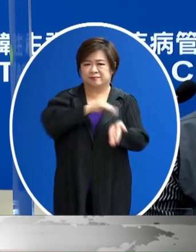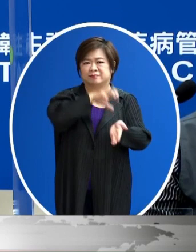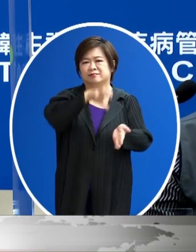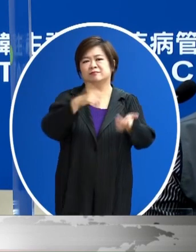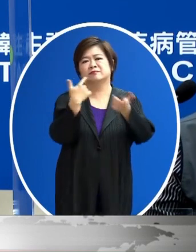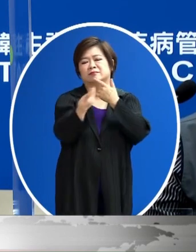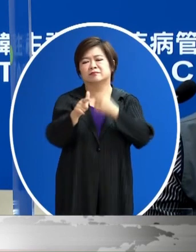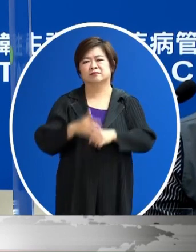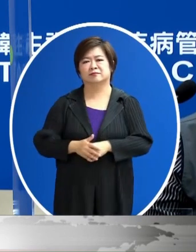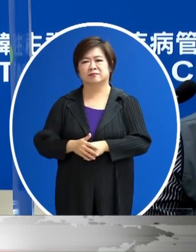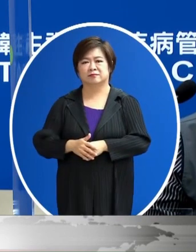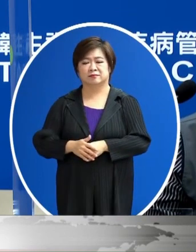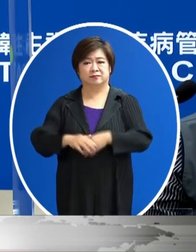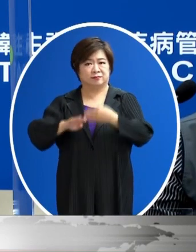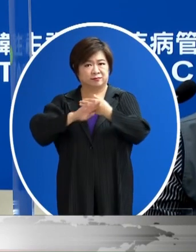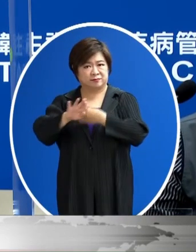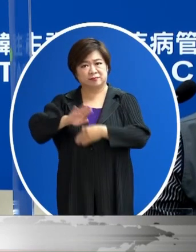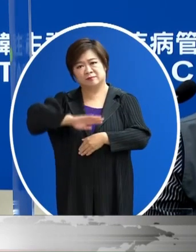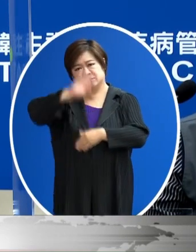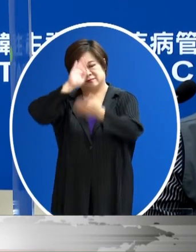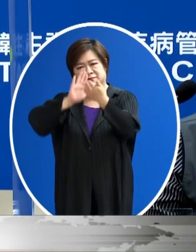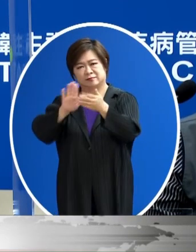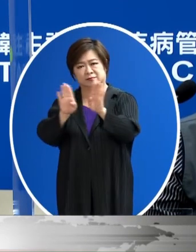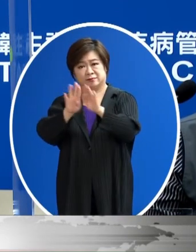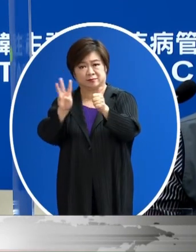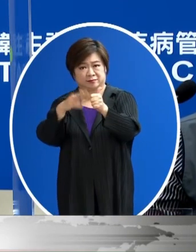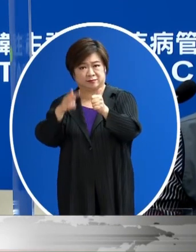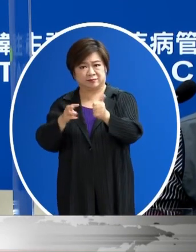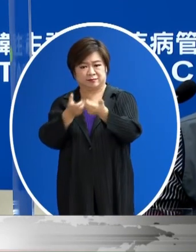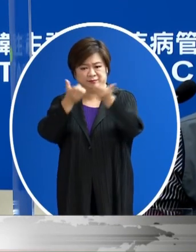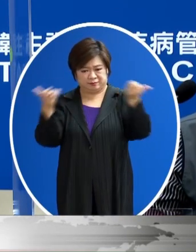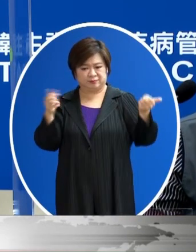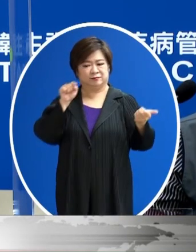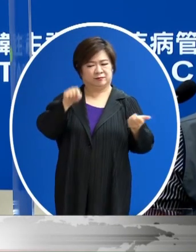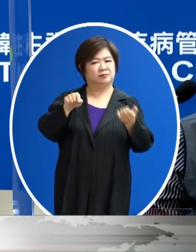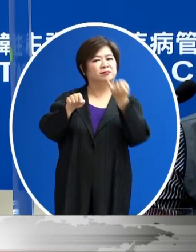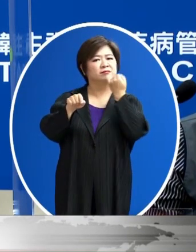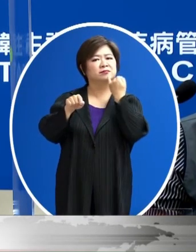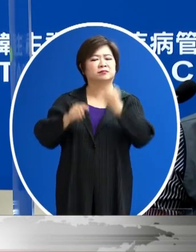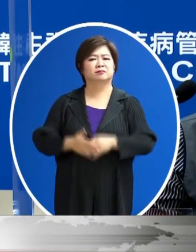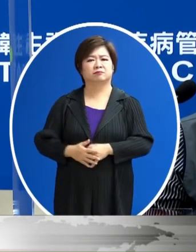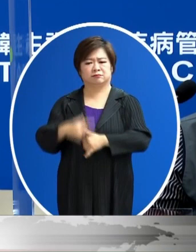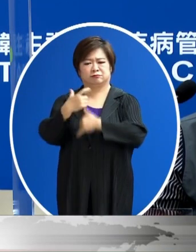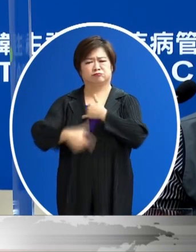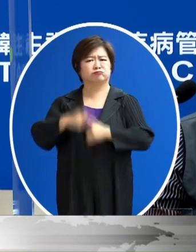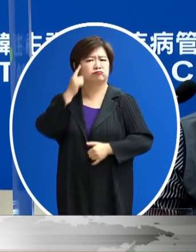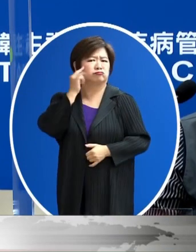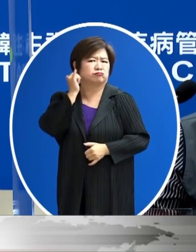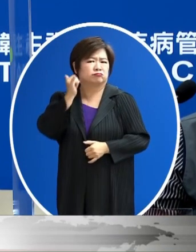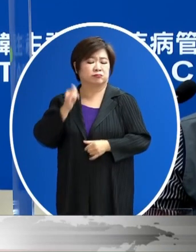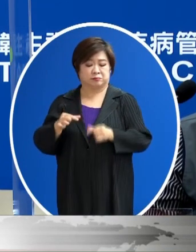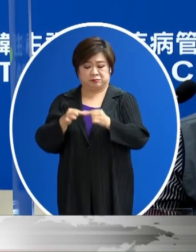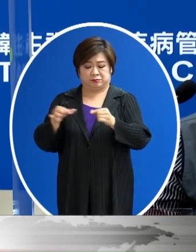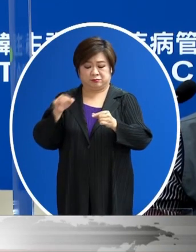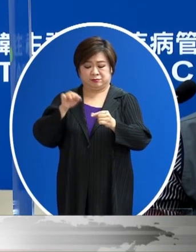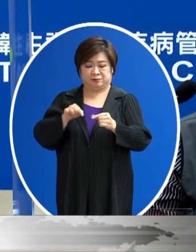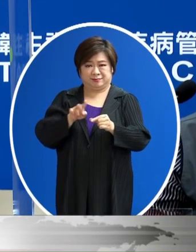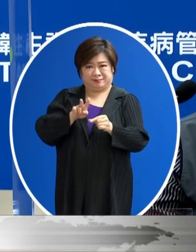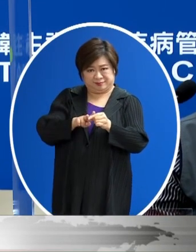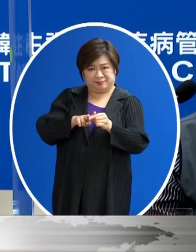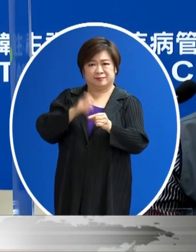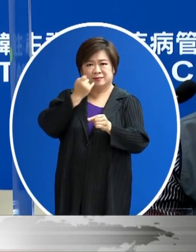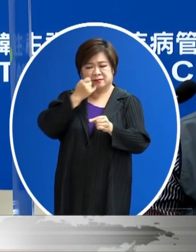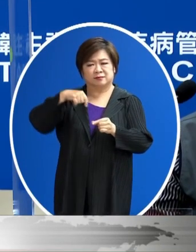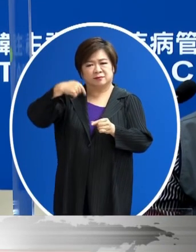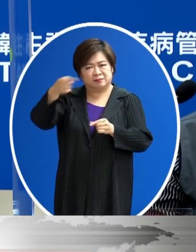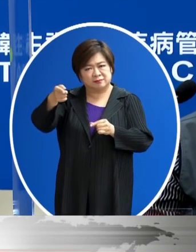no COVID symptoms must show a positive antigen test in order to get a PCR test. Home isolation or home quarantine will be dealt with as